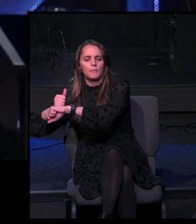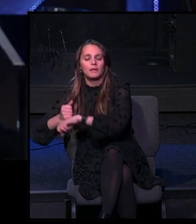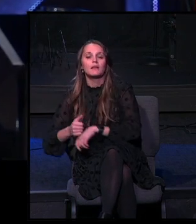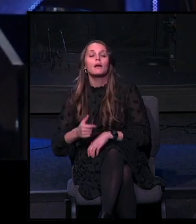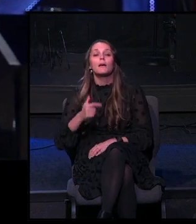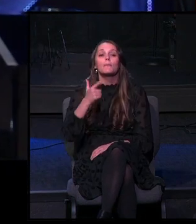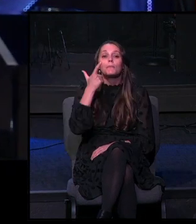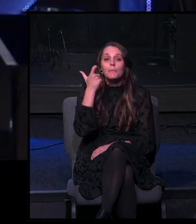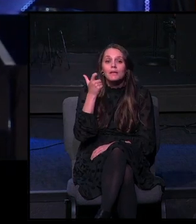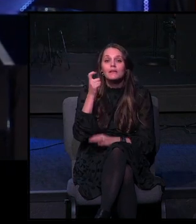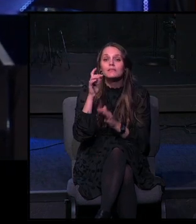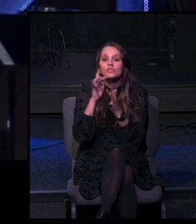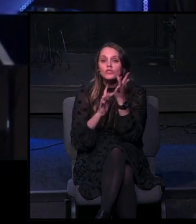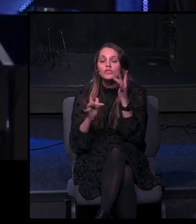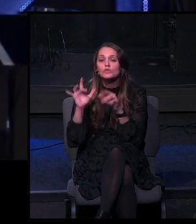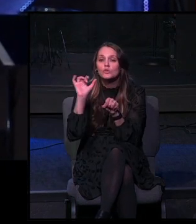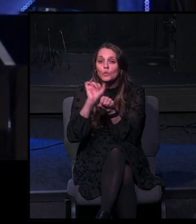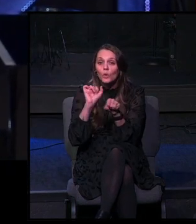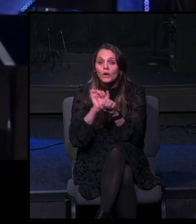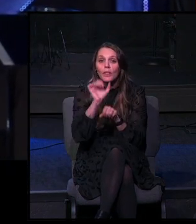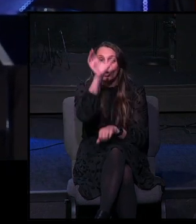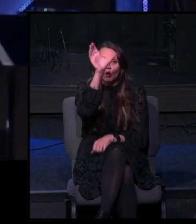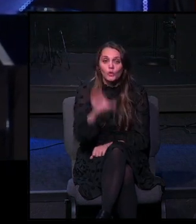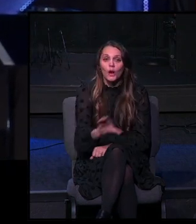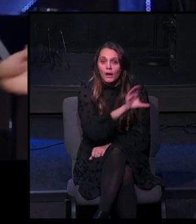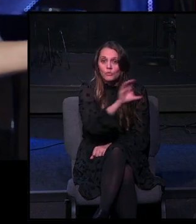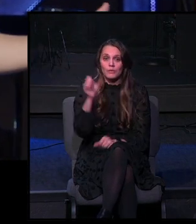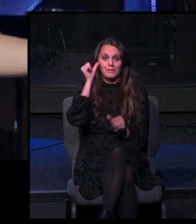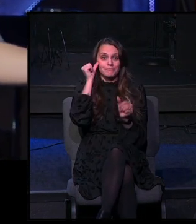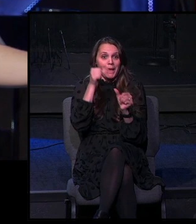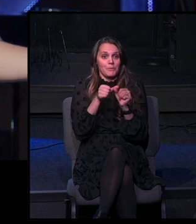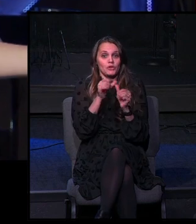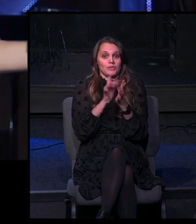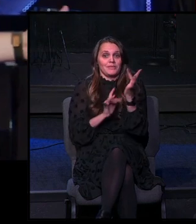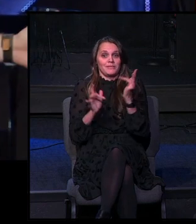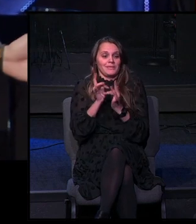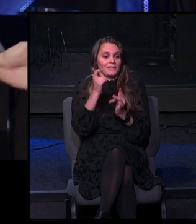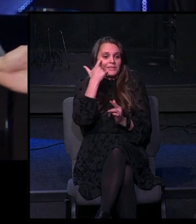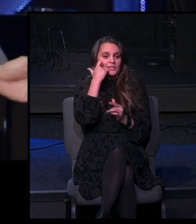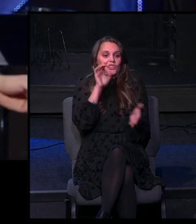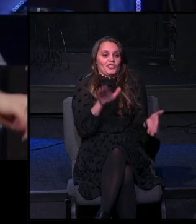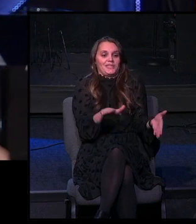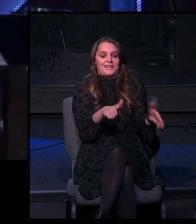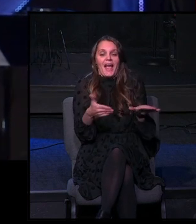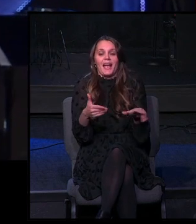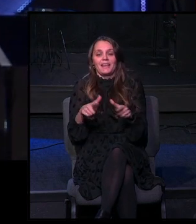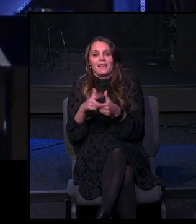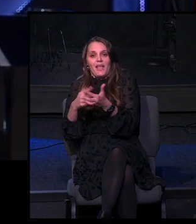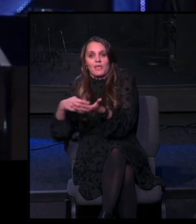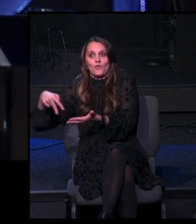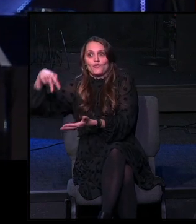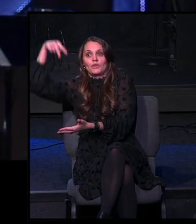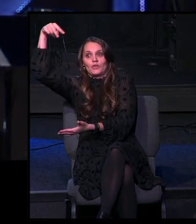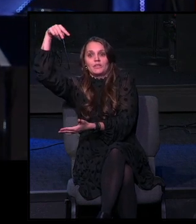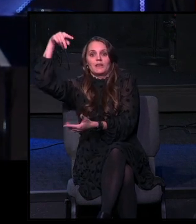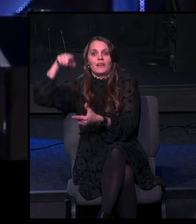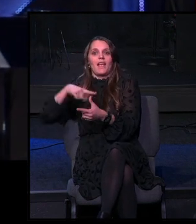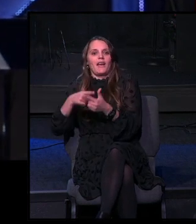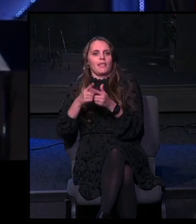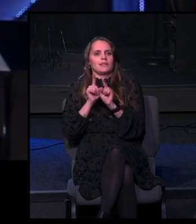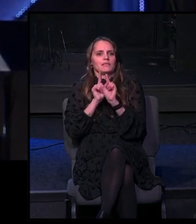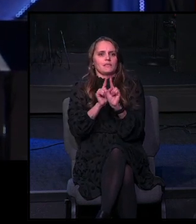Remember, Jesus had just died and he had just resurrected, and his disciples are looking at him saying, I believe you.